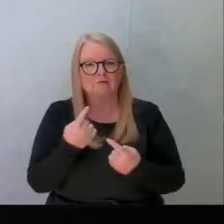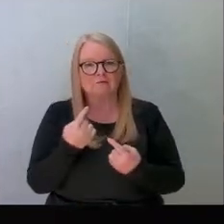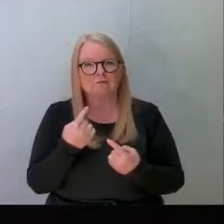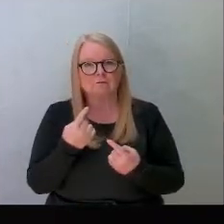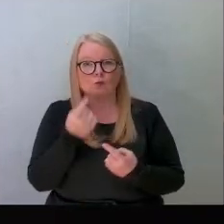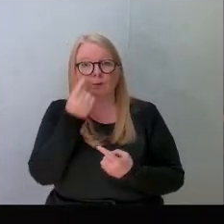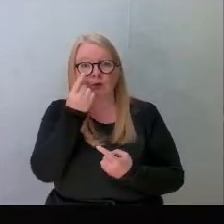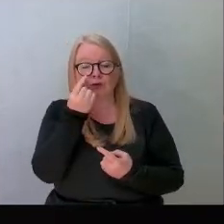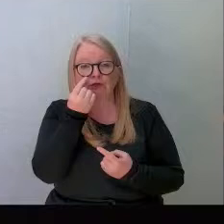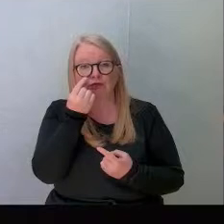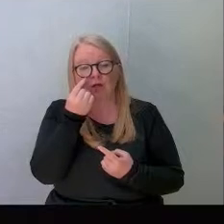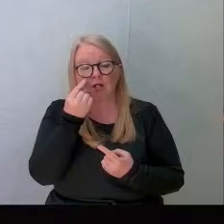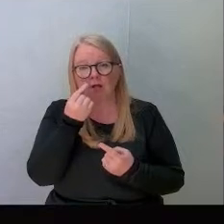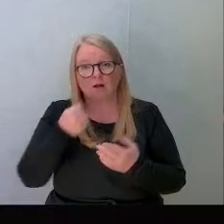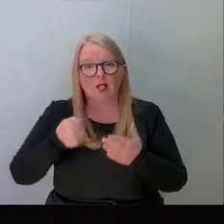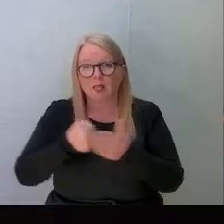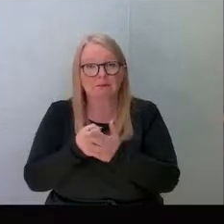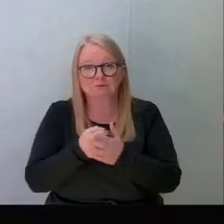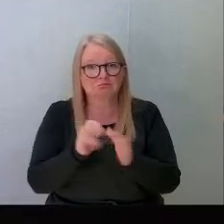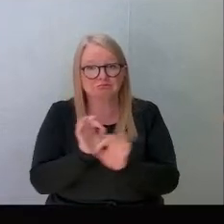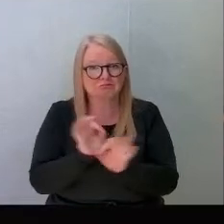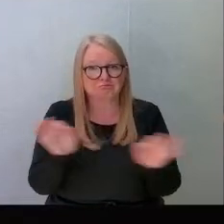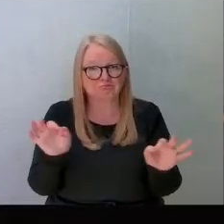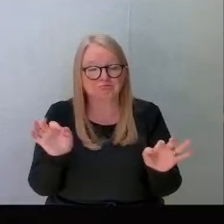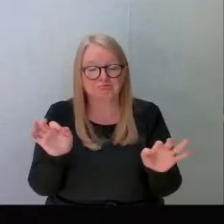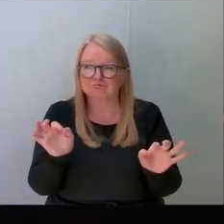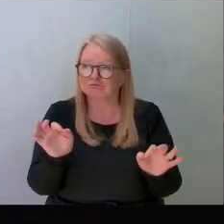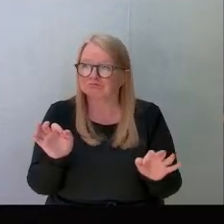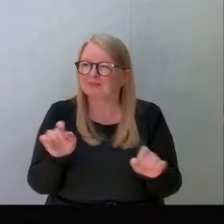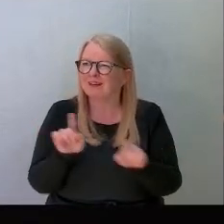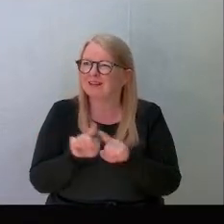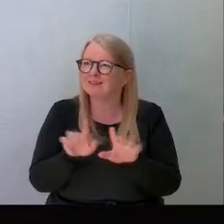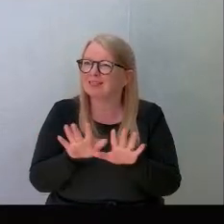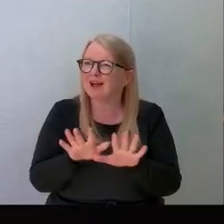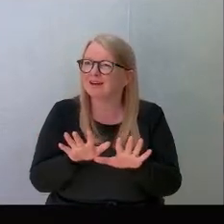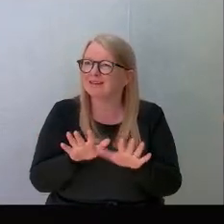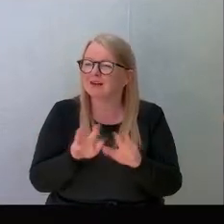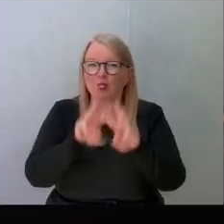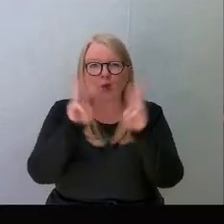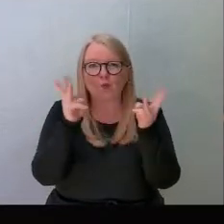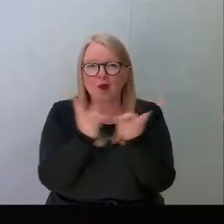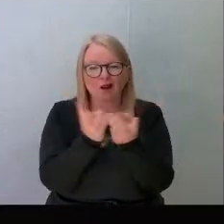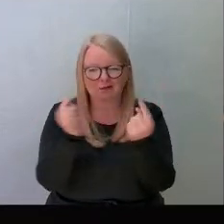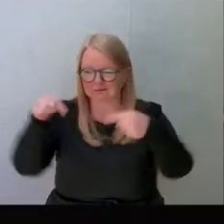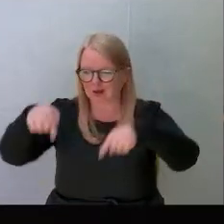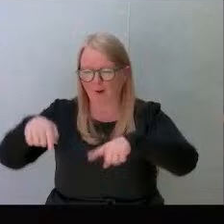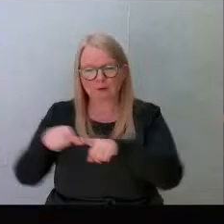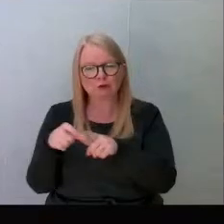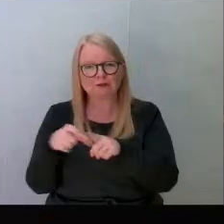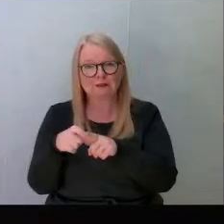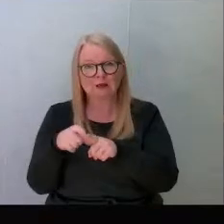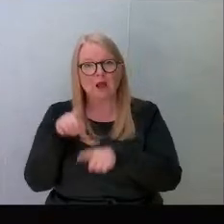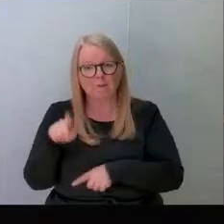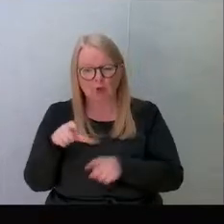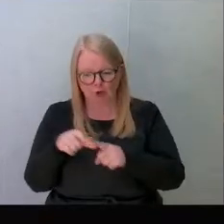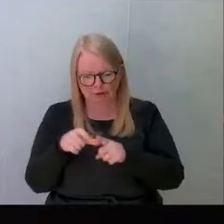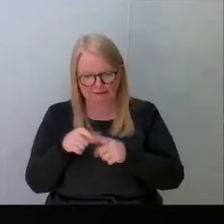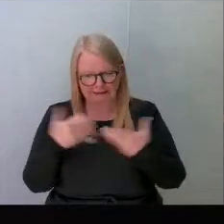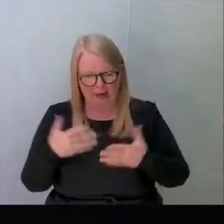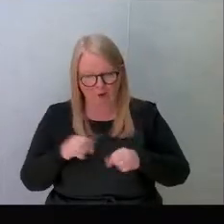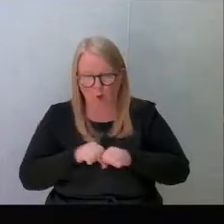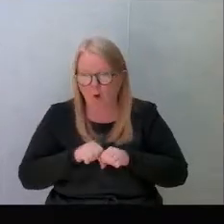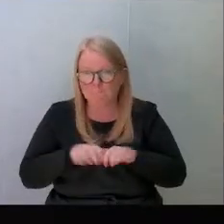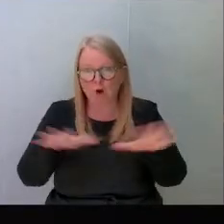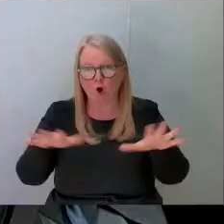is absolutely unlimited. It's a bit like the world comes to Dundee, Dundee needs to go out to the world